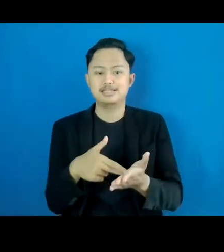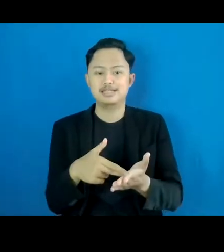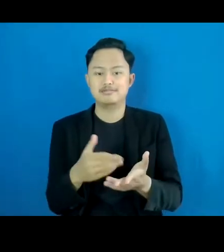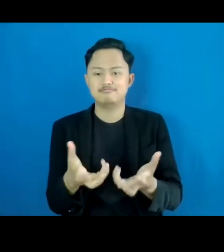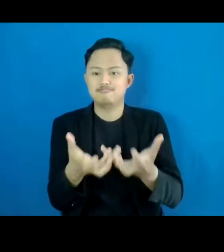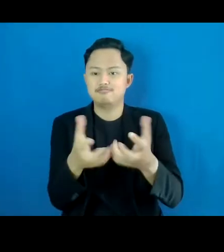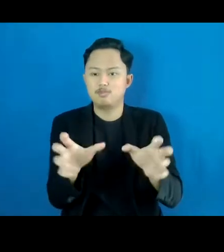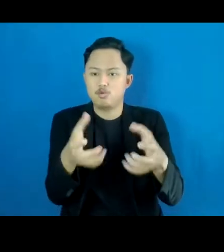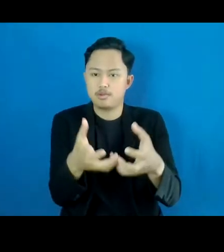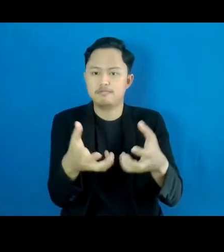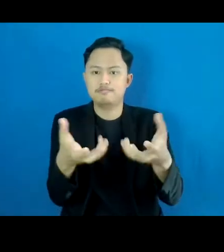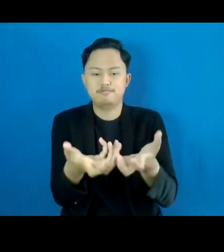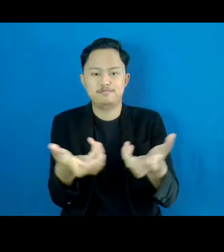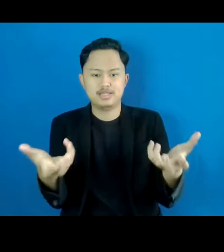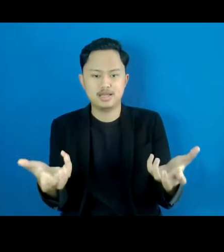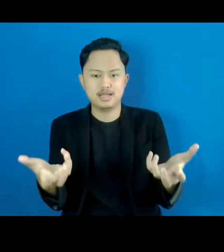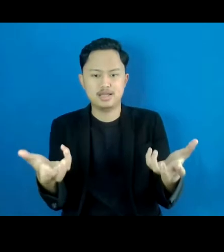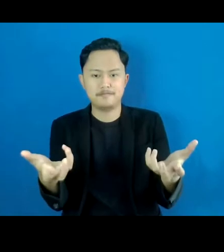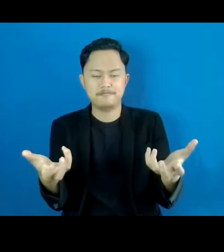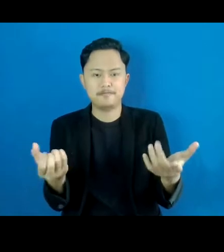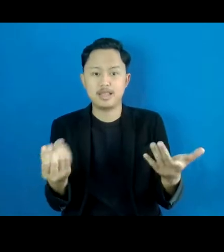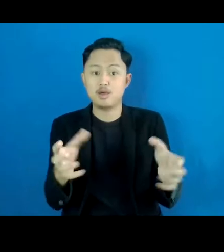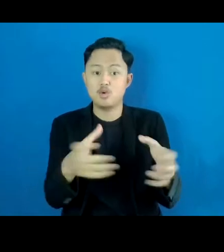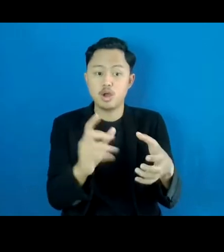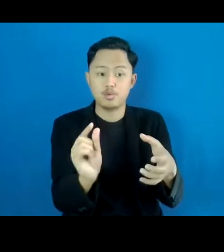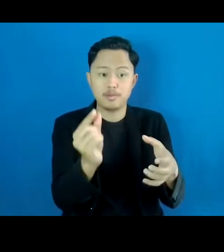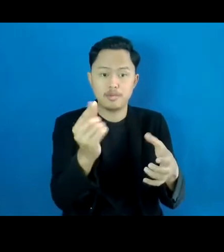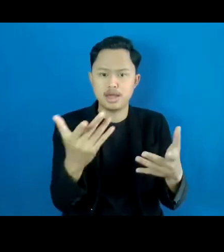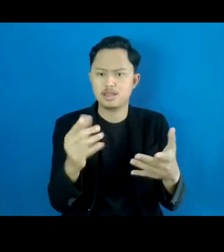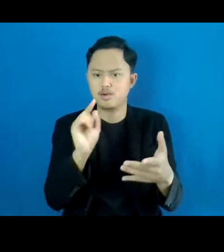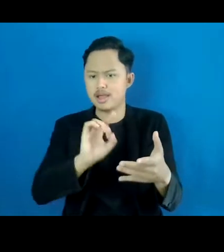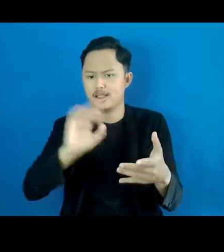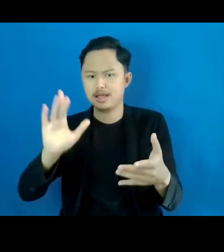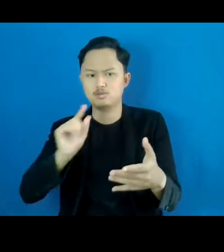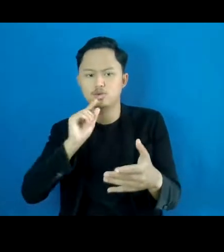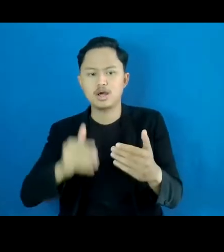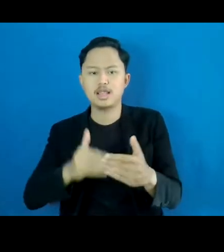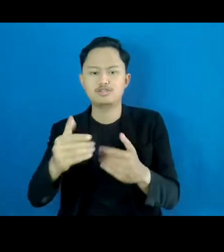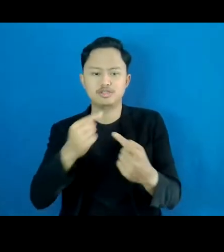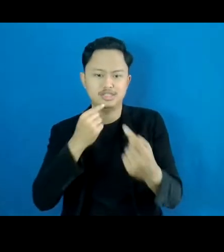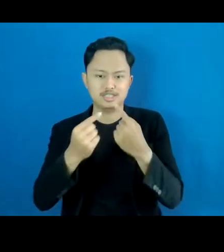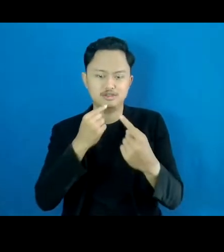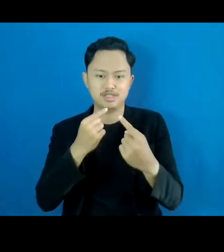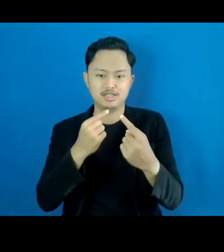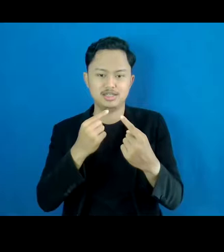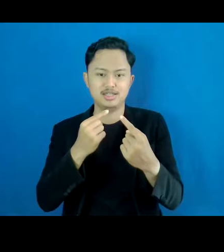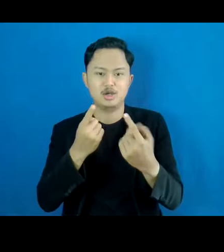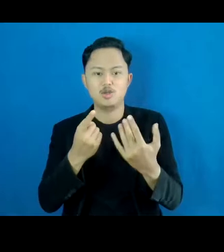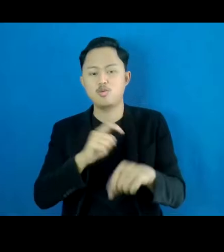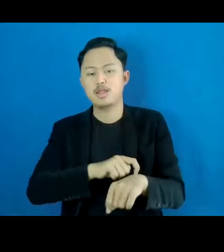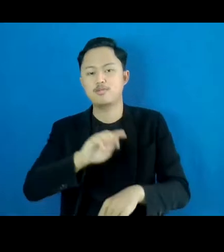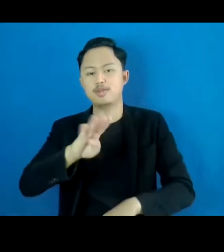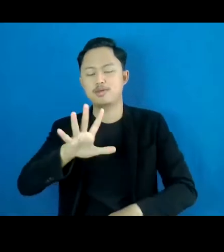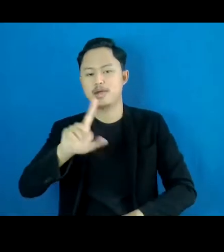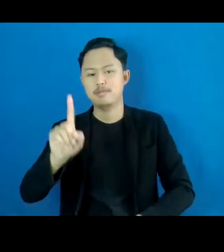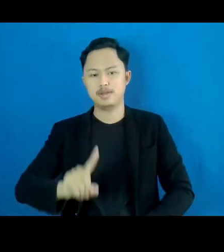room and also probably stay in the main room to continue our discussion for the next 45 minutes. Therefore,